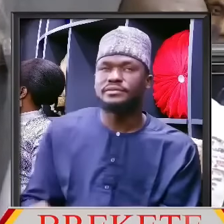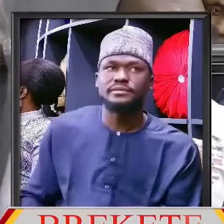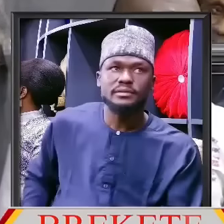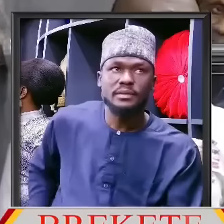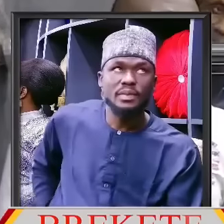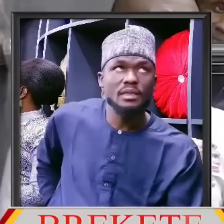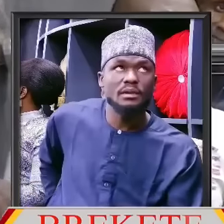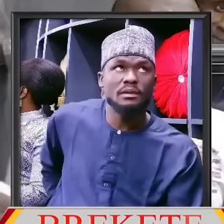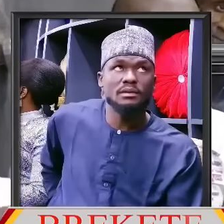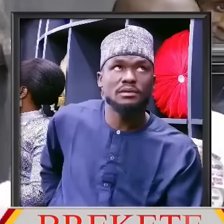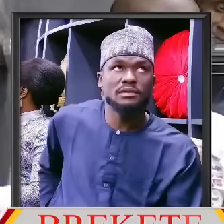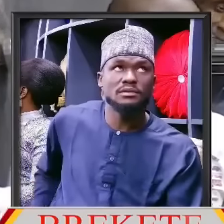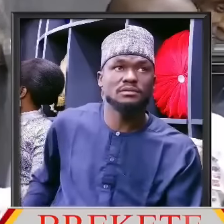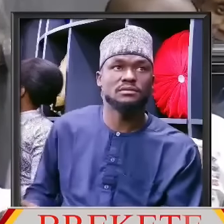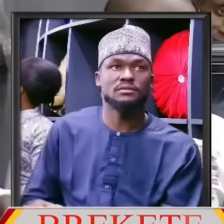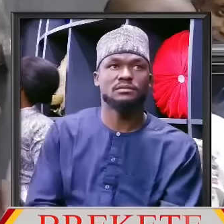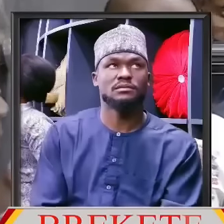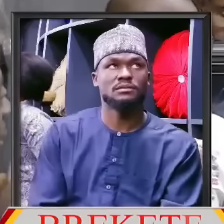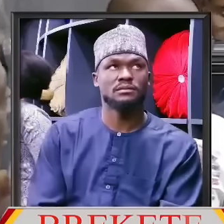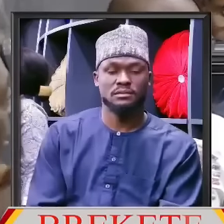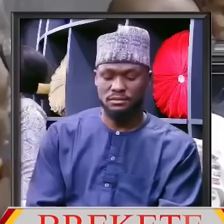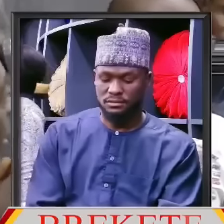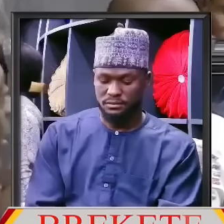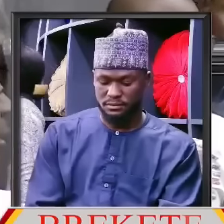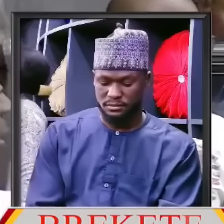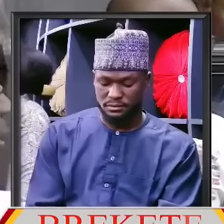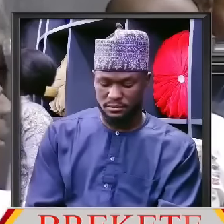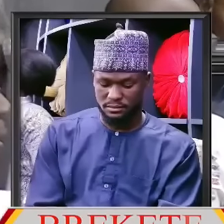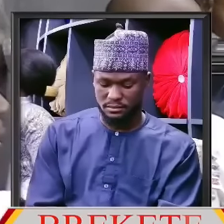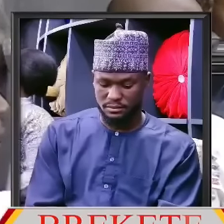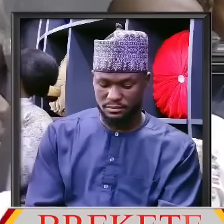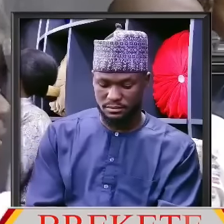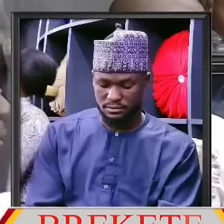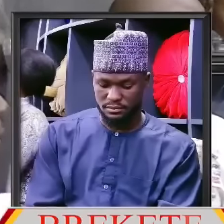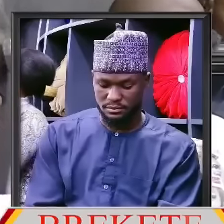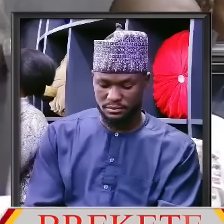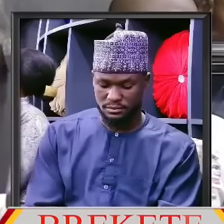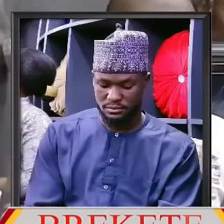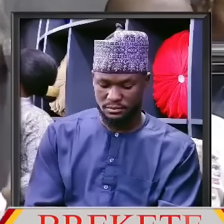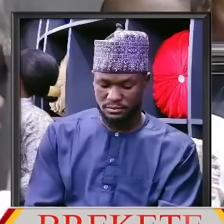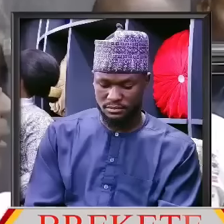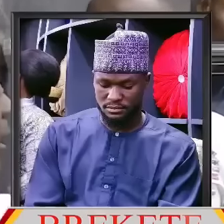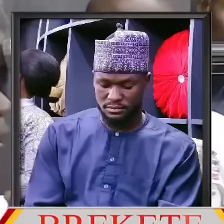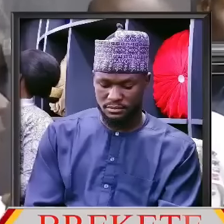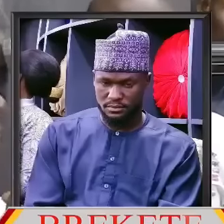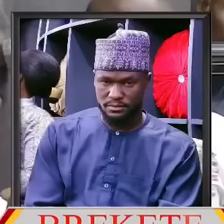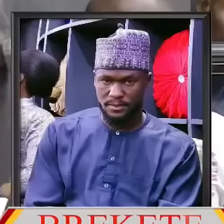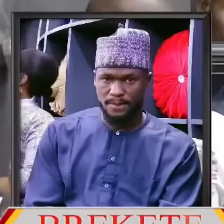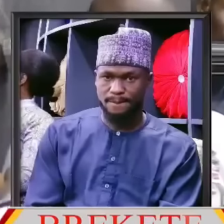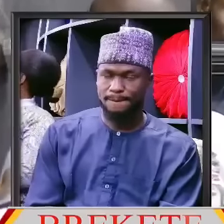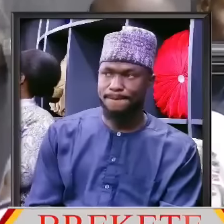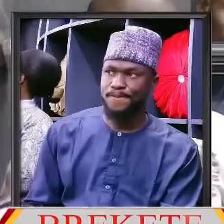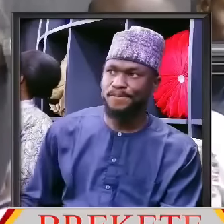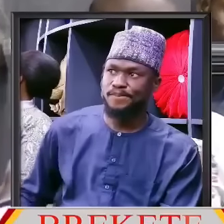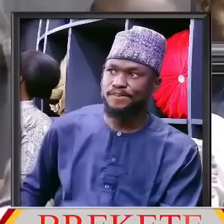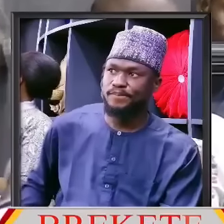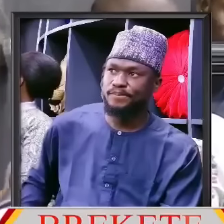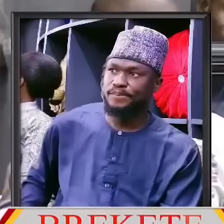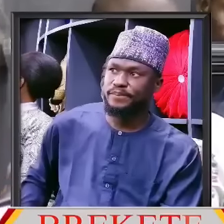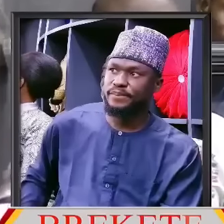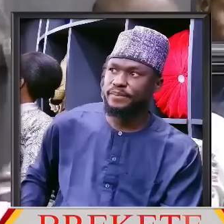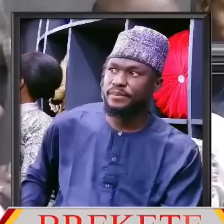Okay. Why on a no wait? Why on a no wait? They gave us 1 month. It don't do. As it be soon, I no wait. Now